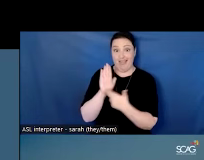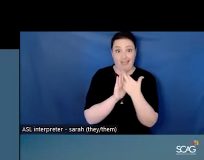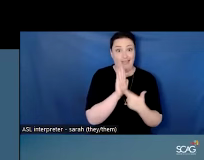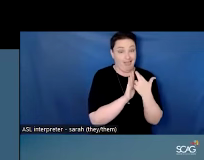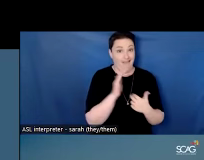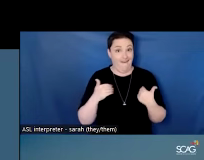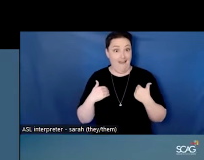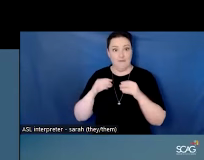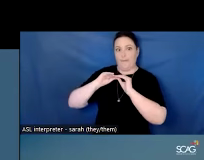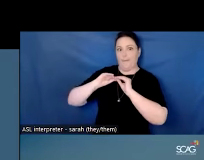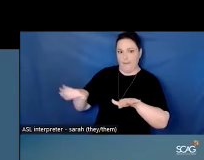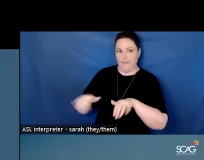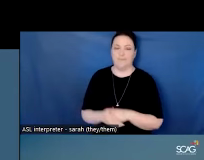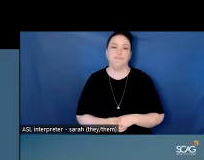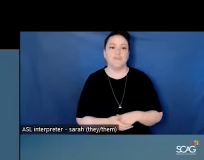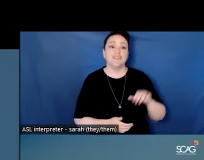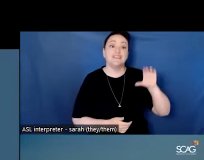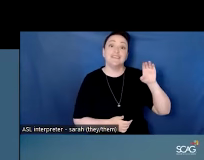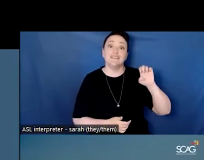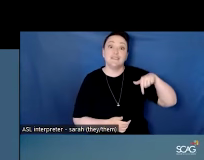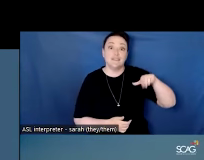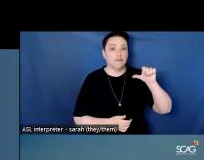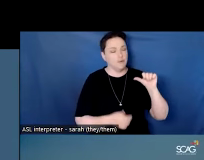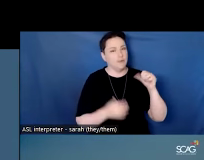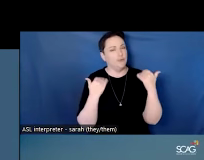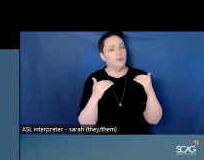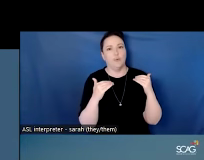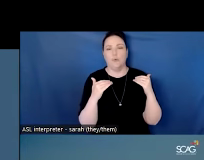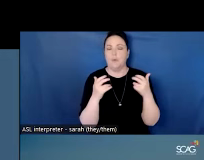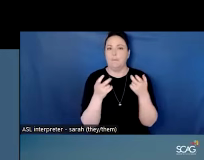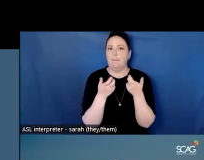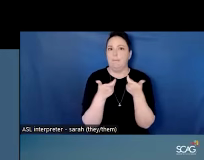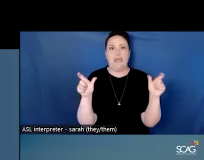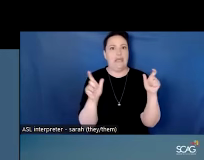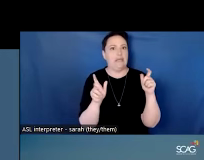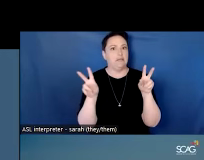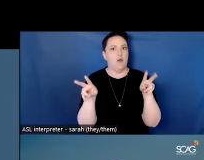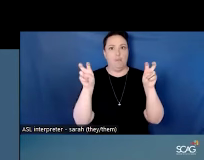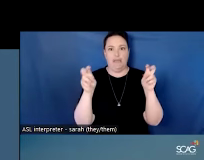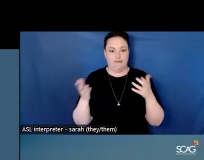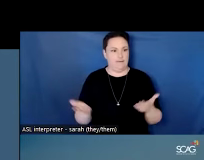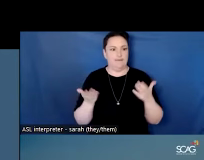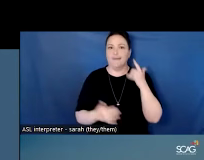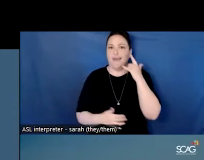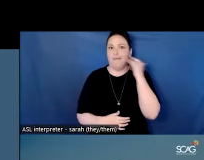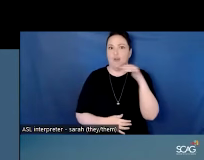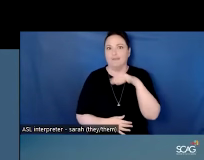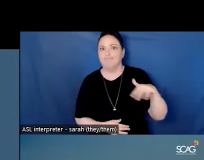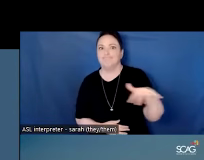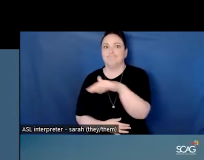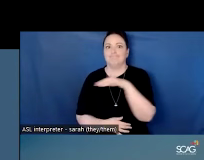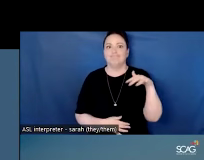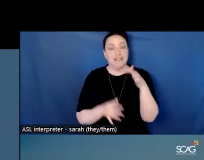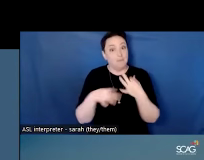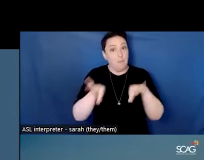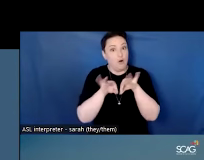CEQA is a big topic in California, and we understand the importance of information sharing and learning. This presentation is meant